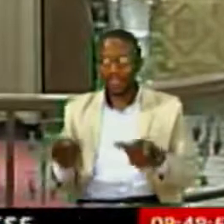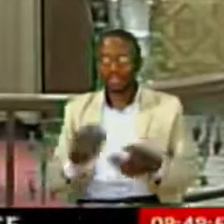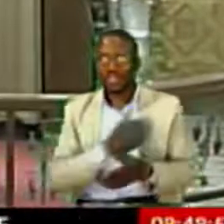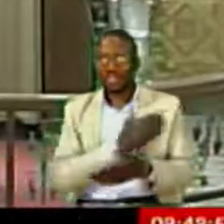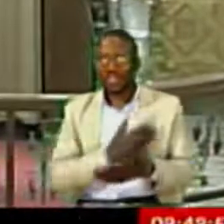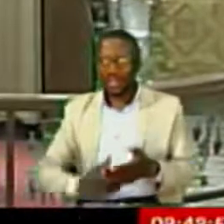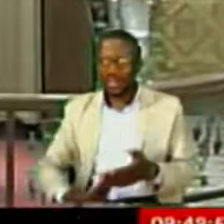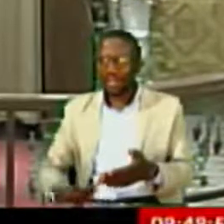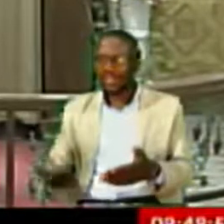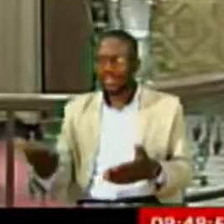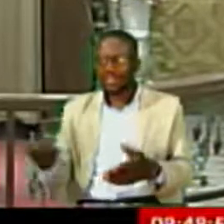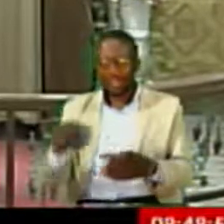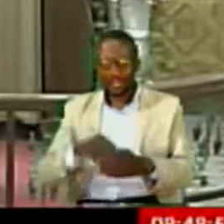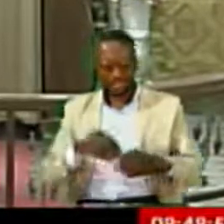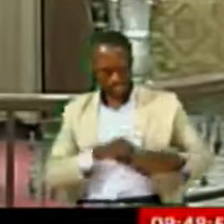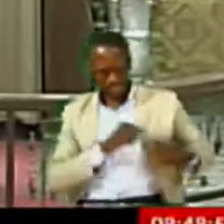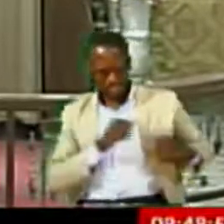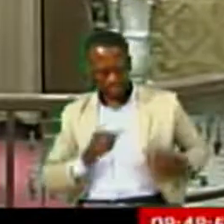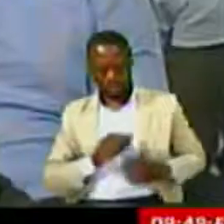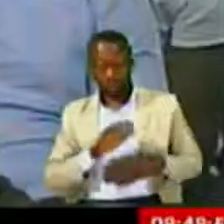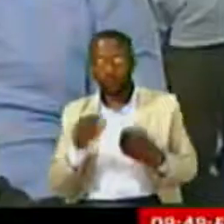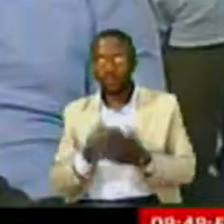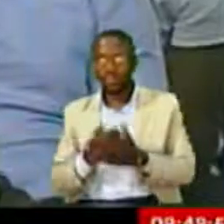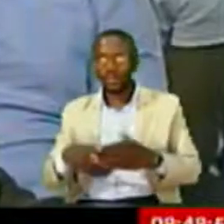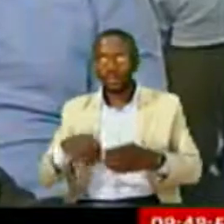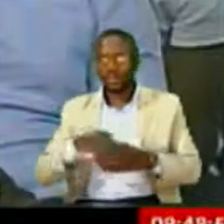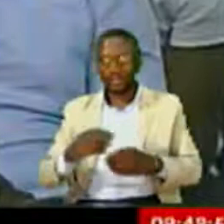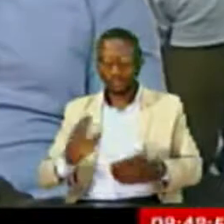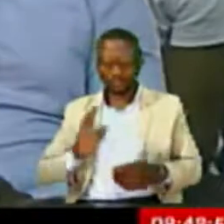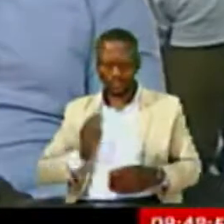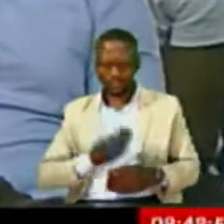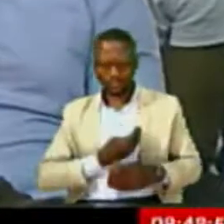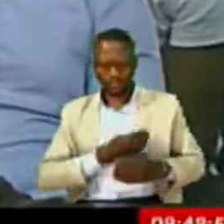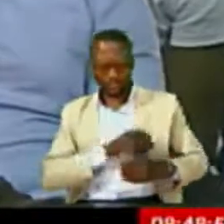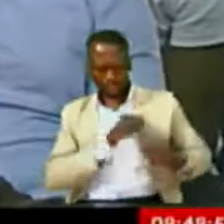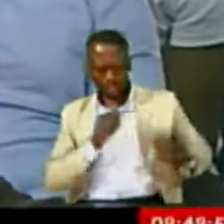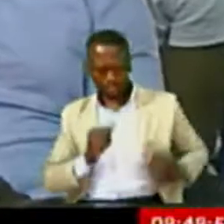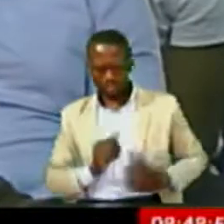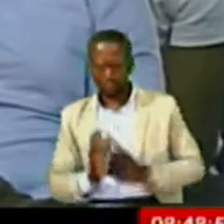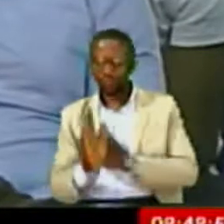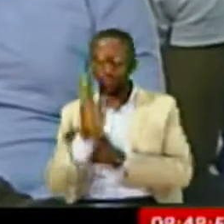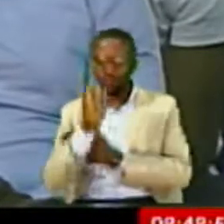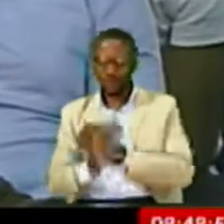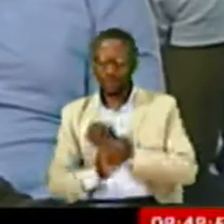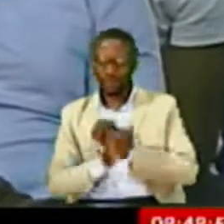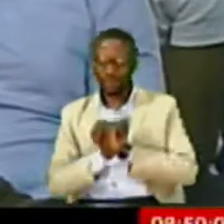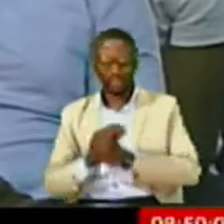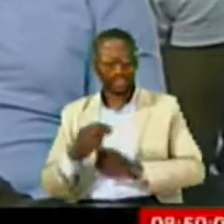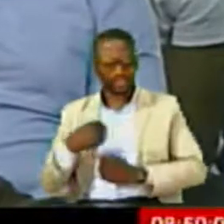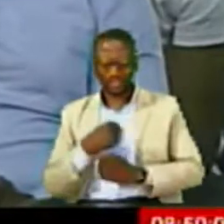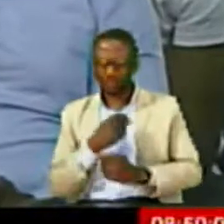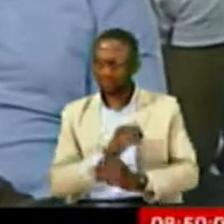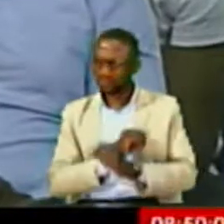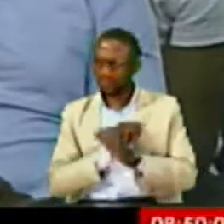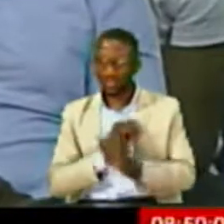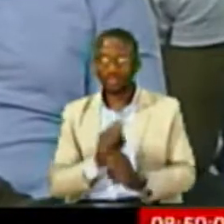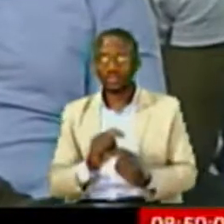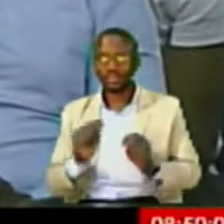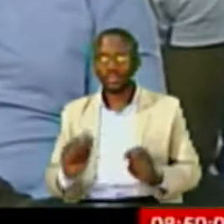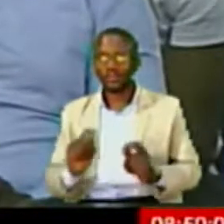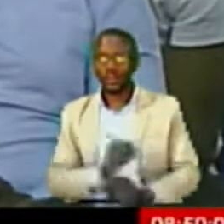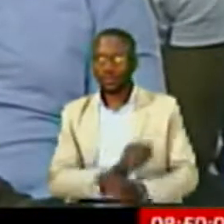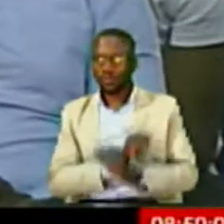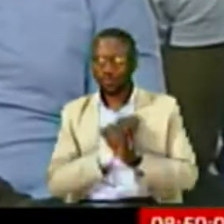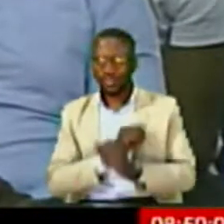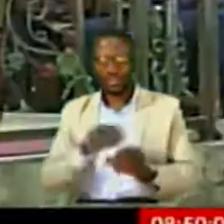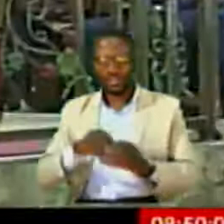notre cœur. And that in our heart. Dans notre cœur. In our heart. Que nous l'aimions. He wants us to love him. Que nous l'aimions de tout cœur. He wants us